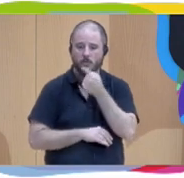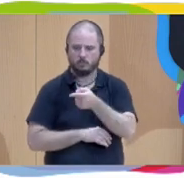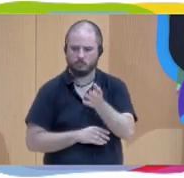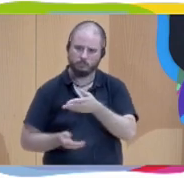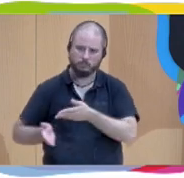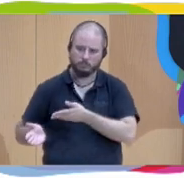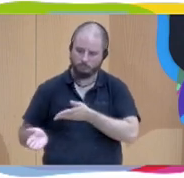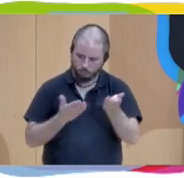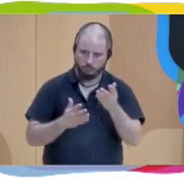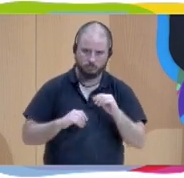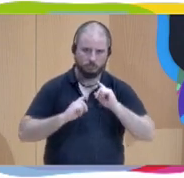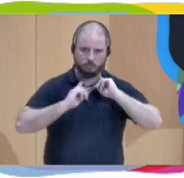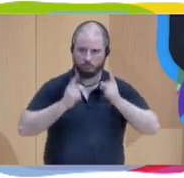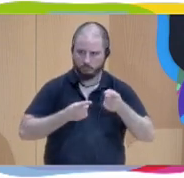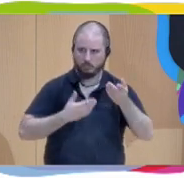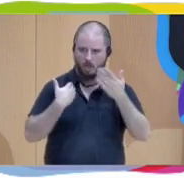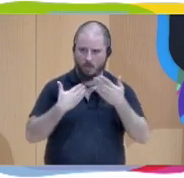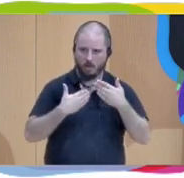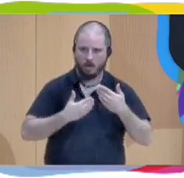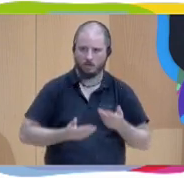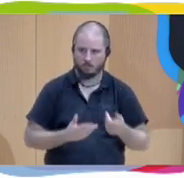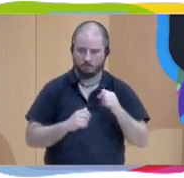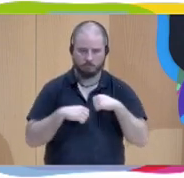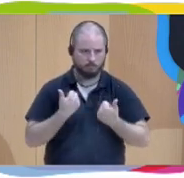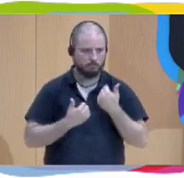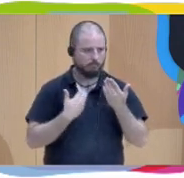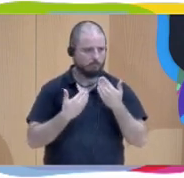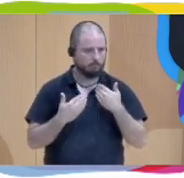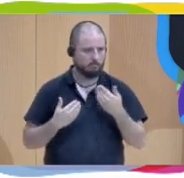They can do it. They are very good. ¿Están preparados ya?